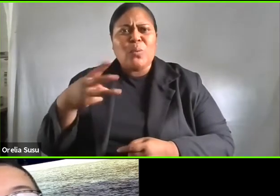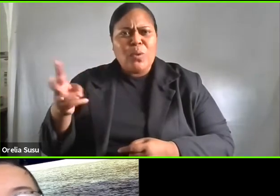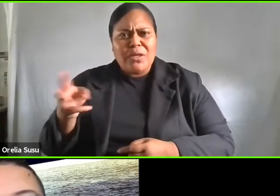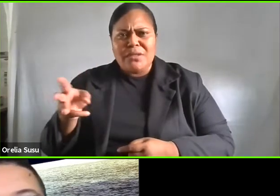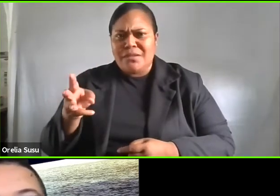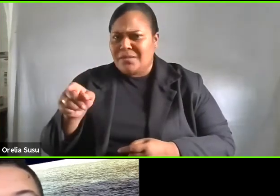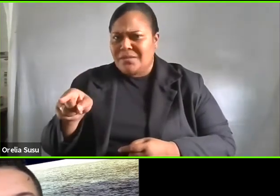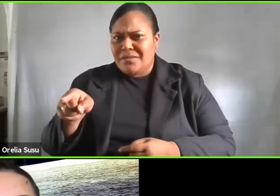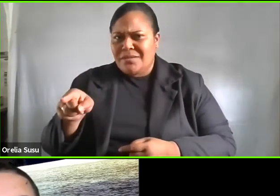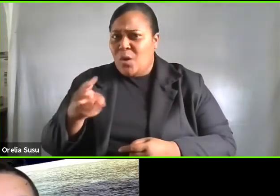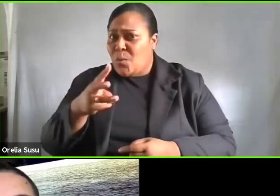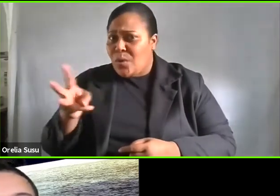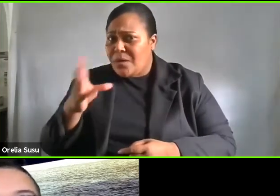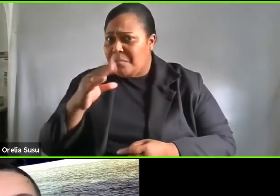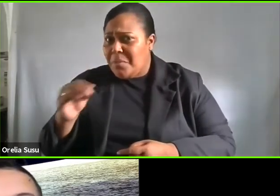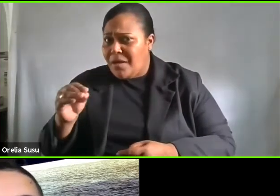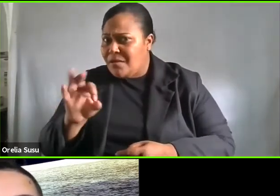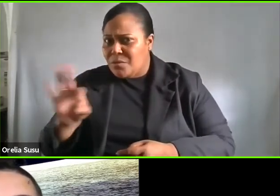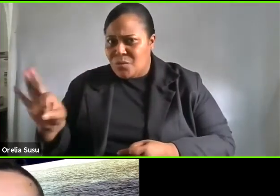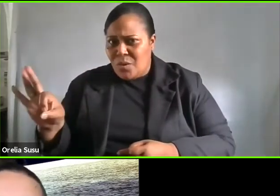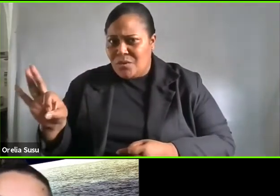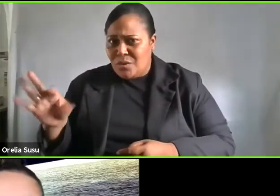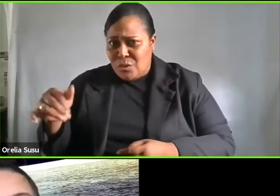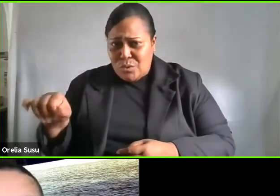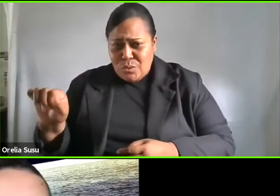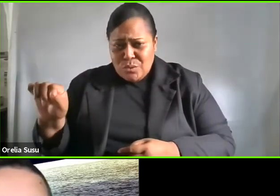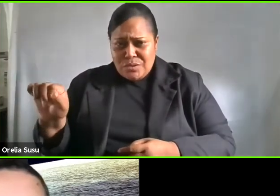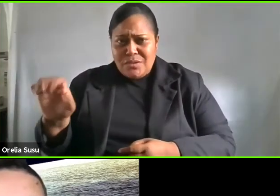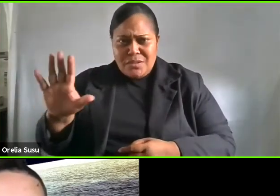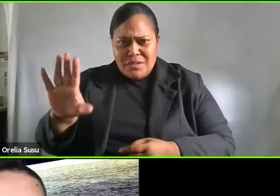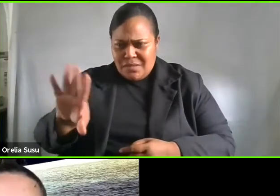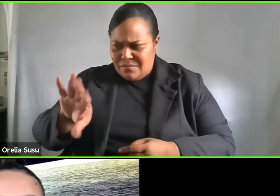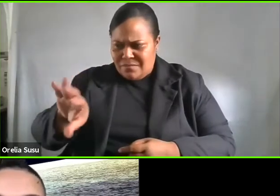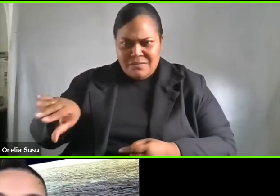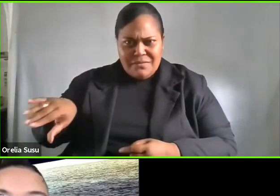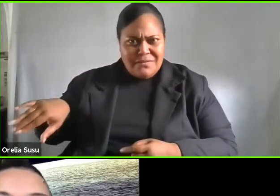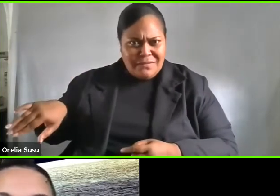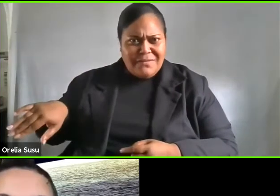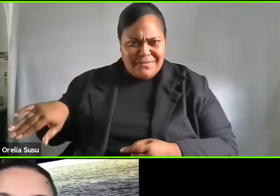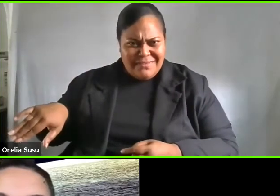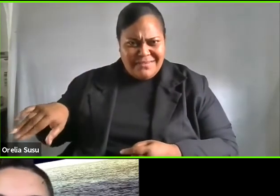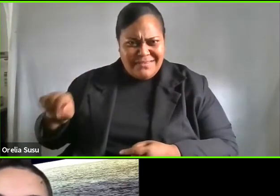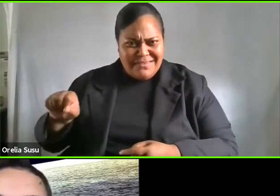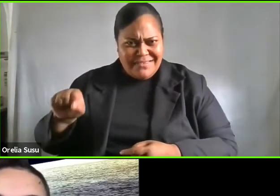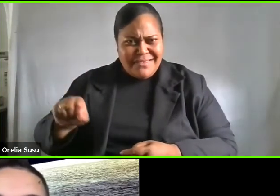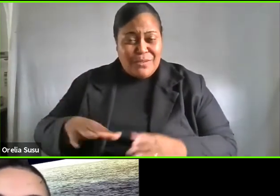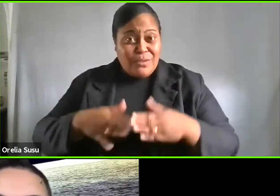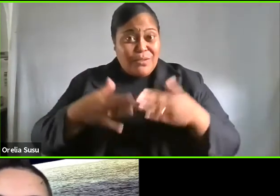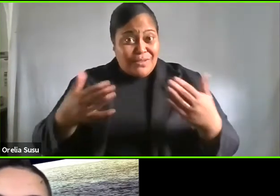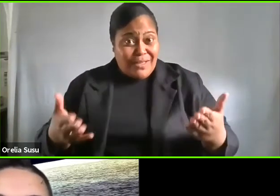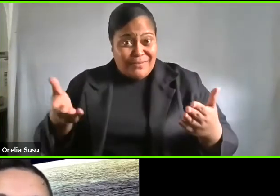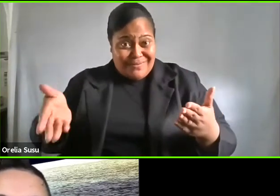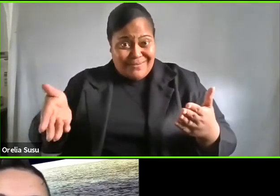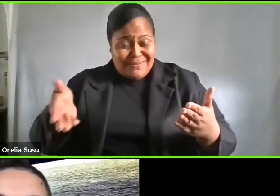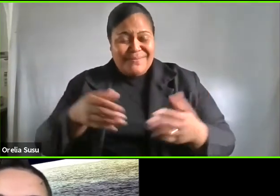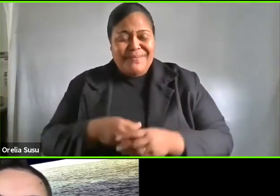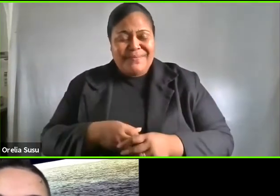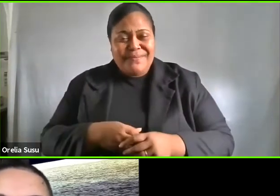will move better um and one of the one of the kind of counter arguments to that is at this particular point in time